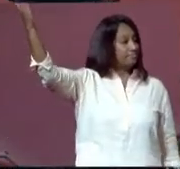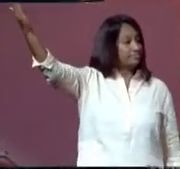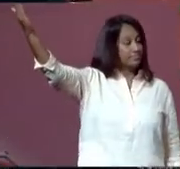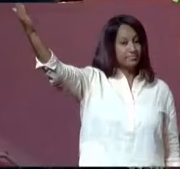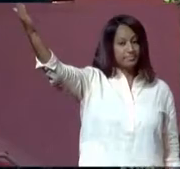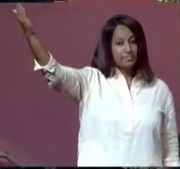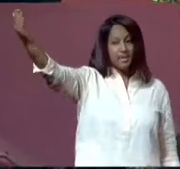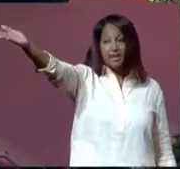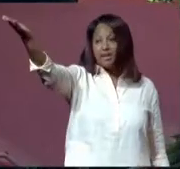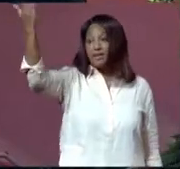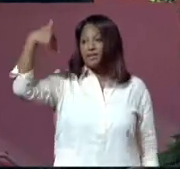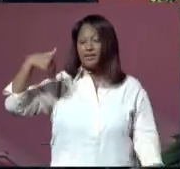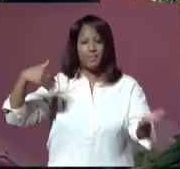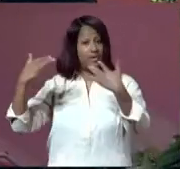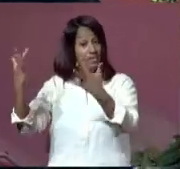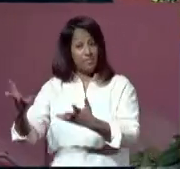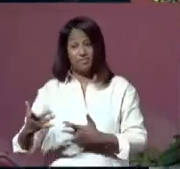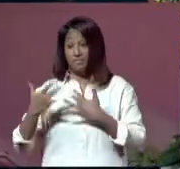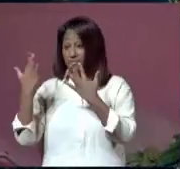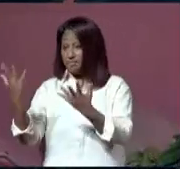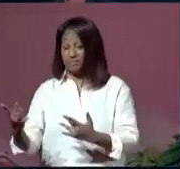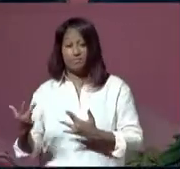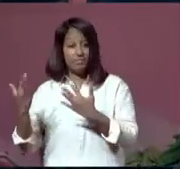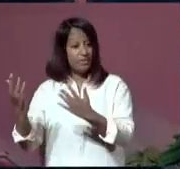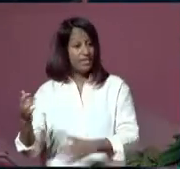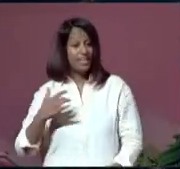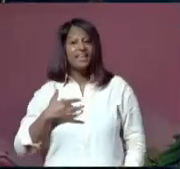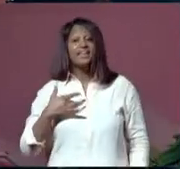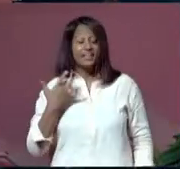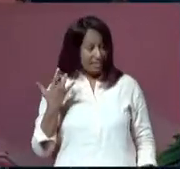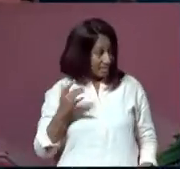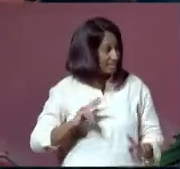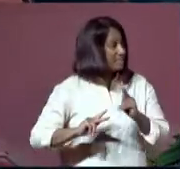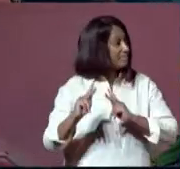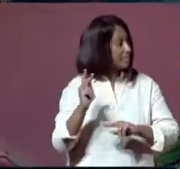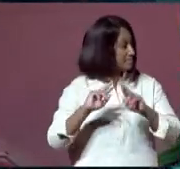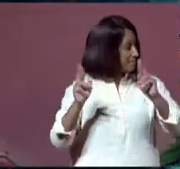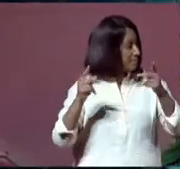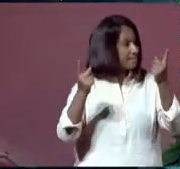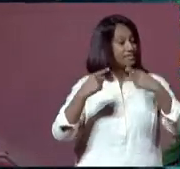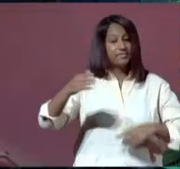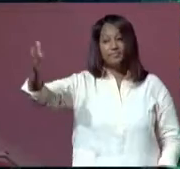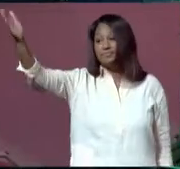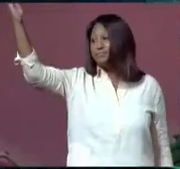Come on, I'm going to wait just a few more minutes, because I feel like there are a couple more of you.